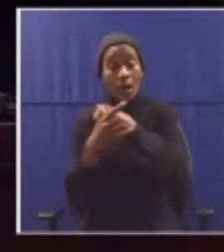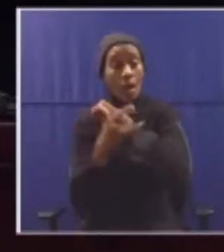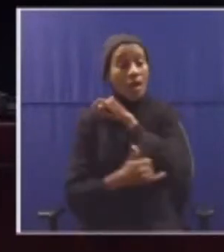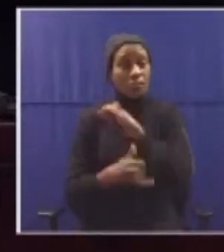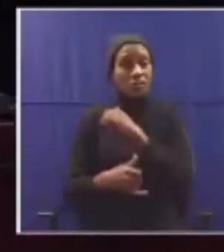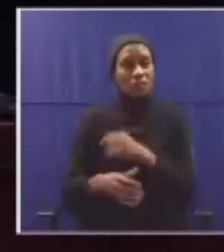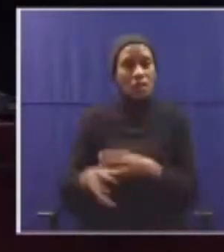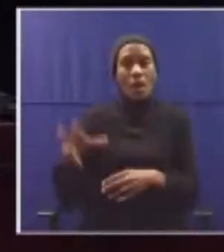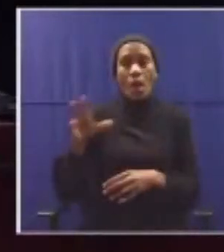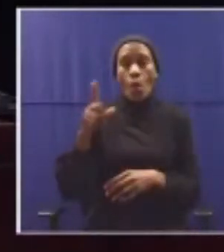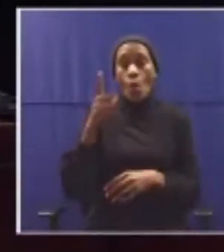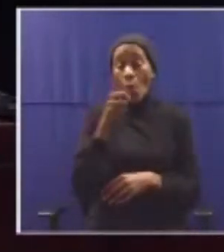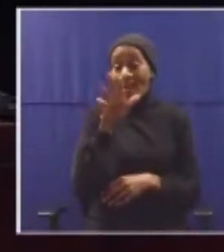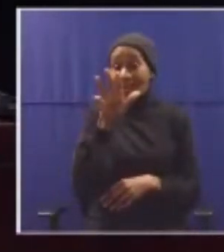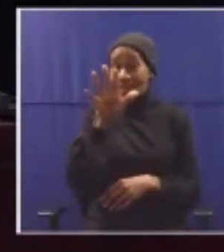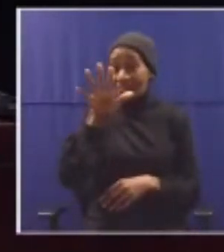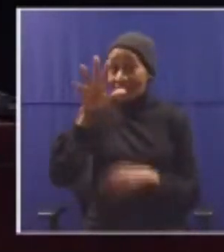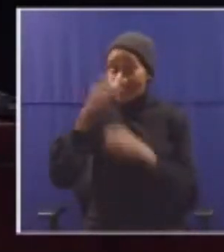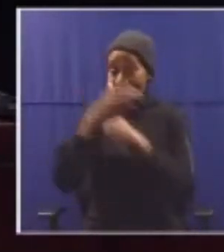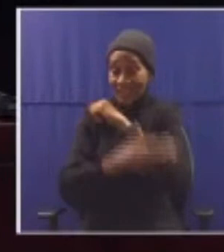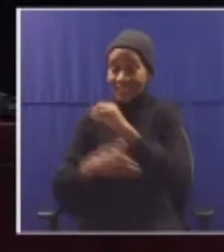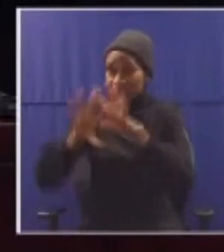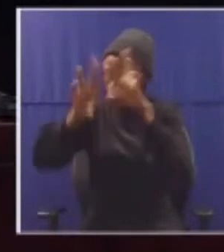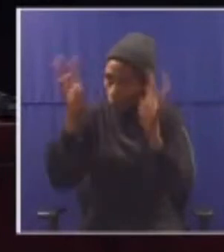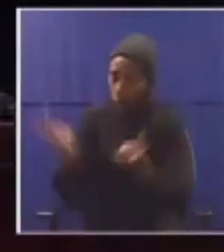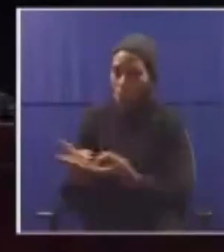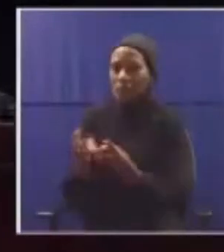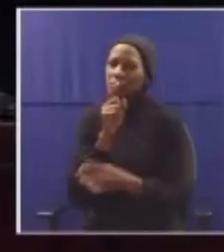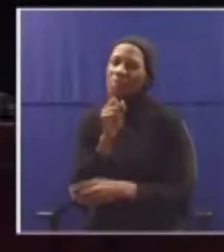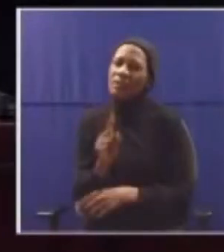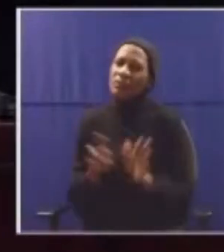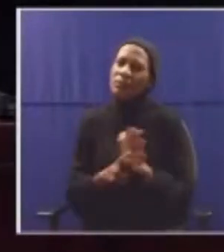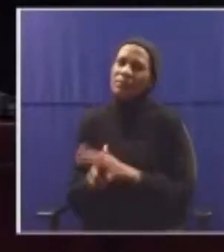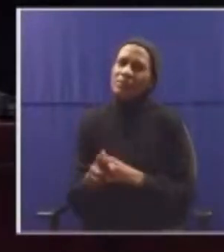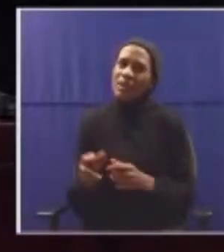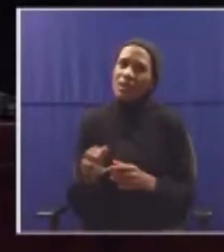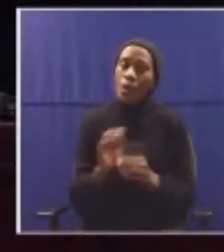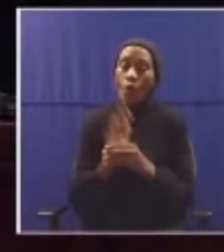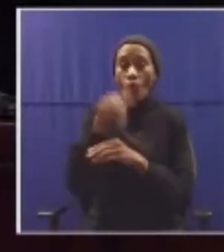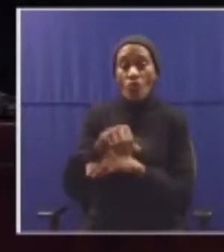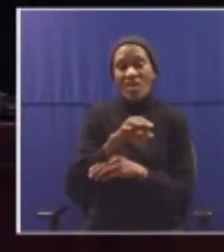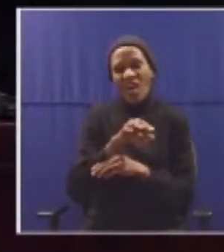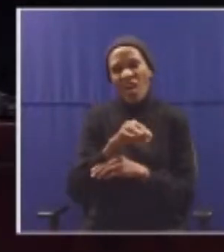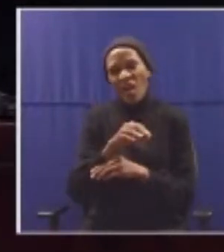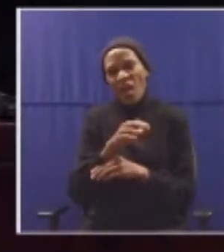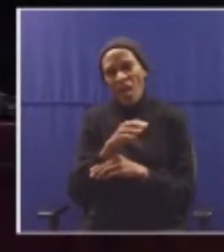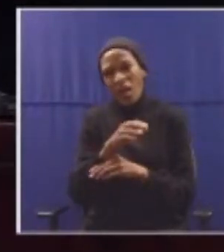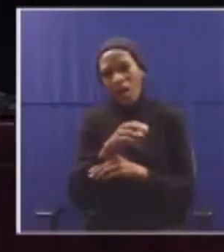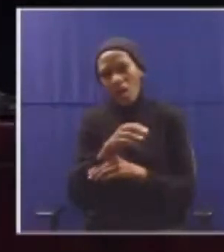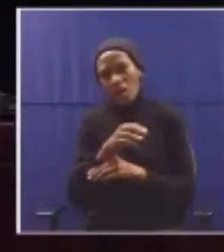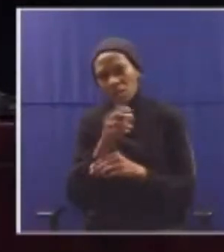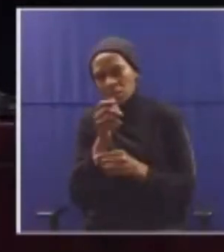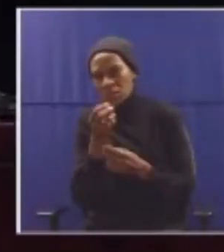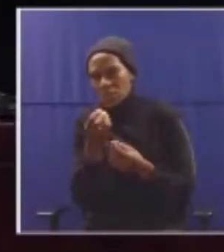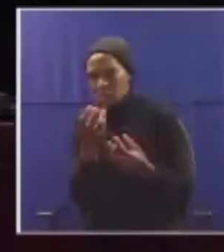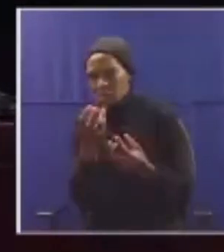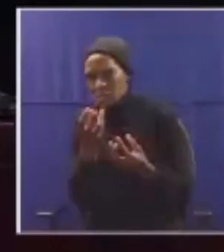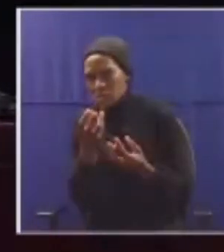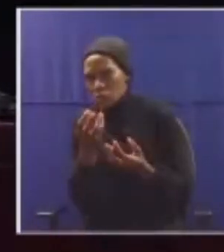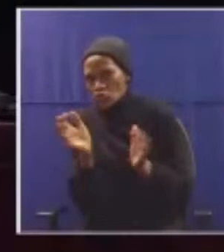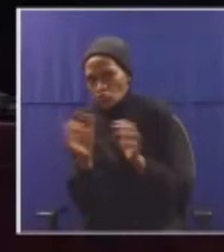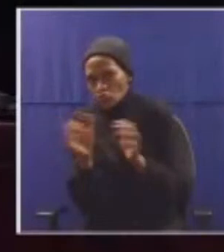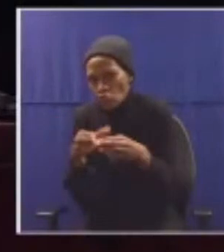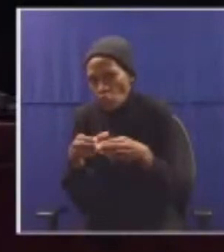of 195 countries. This represents slightly more than a third. Specifically, if I may